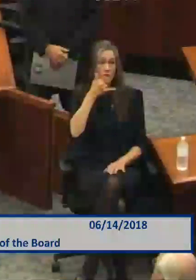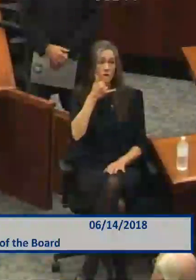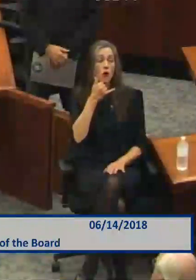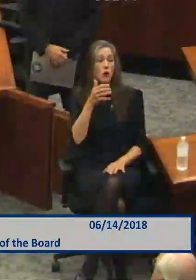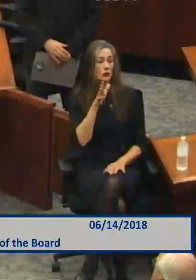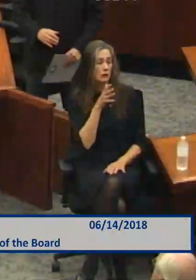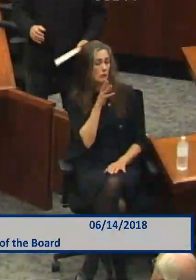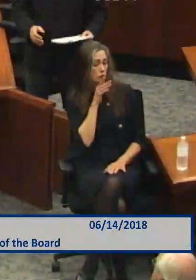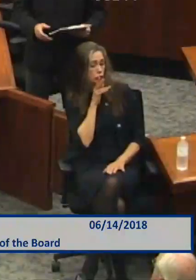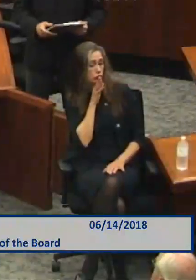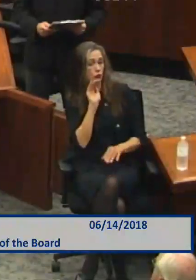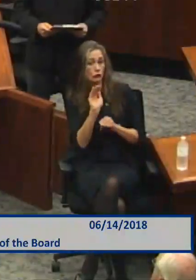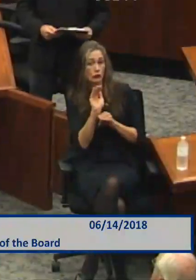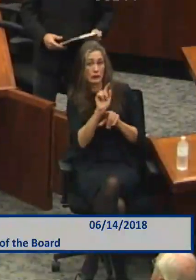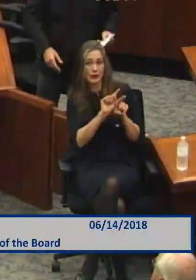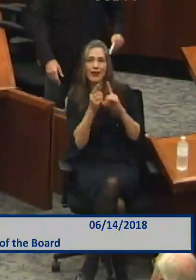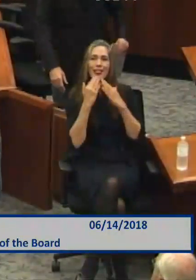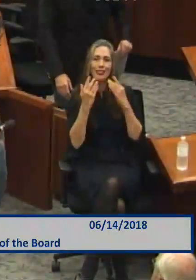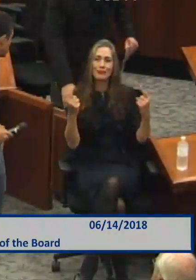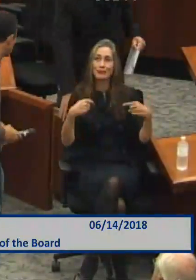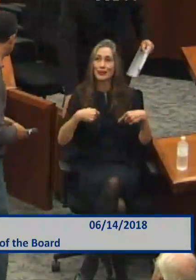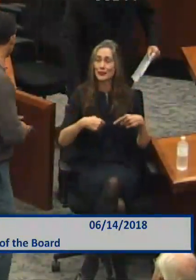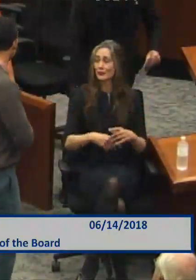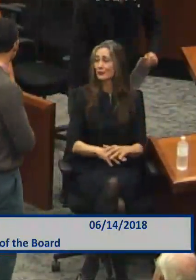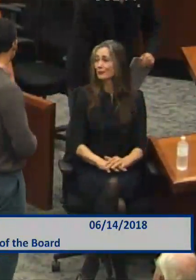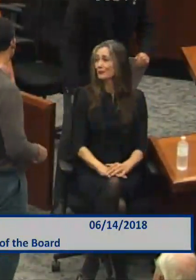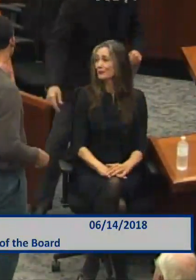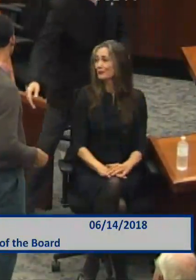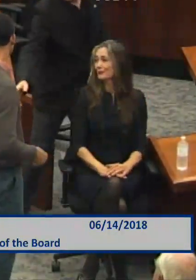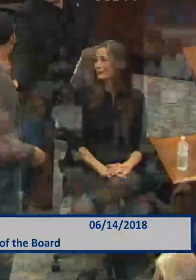well. Thank you for being here.